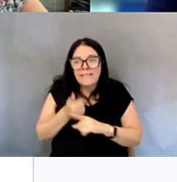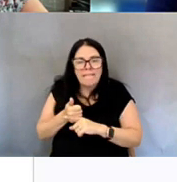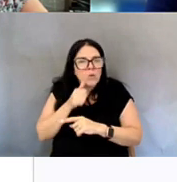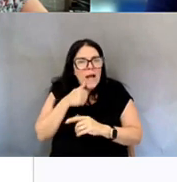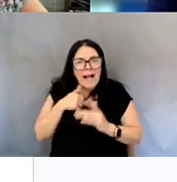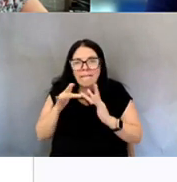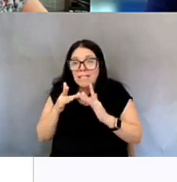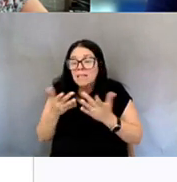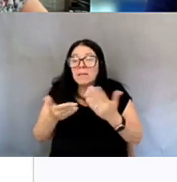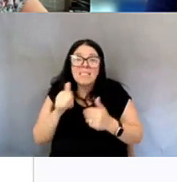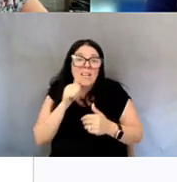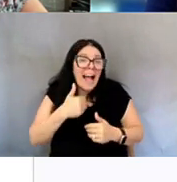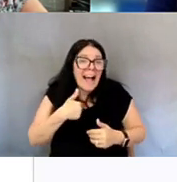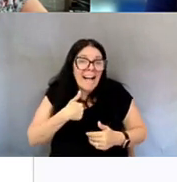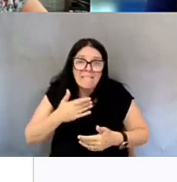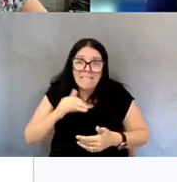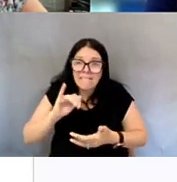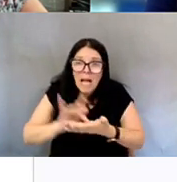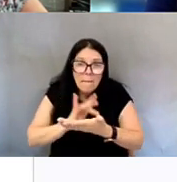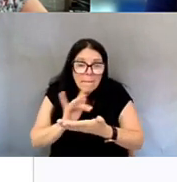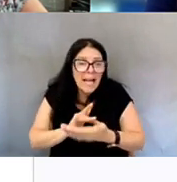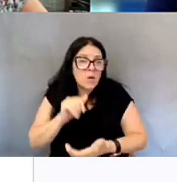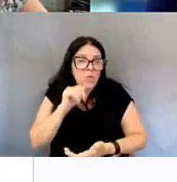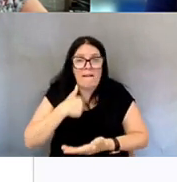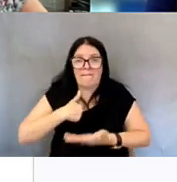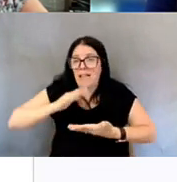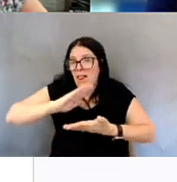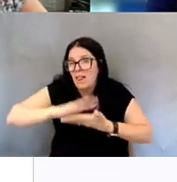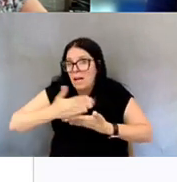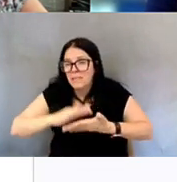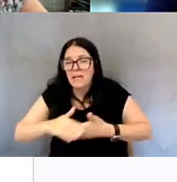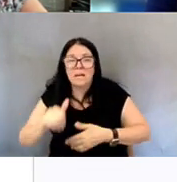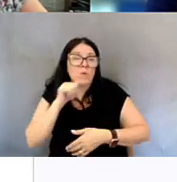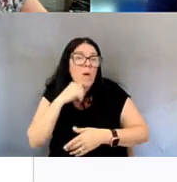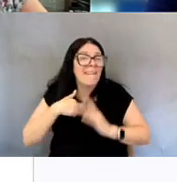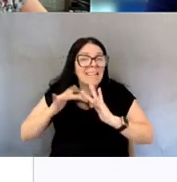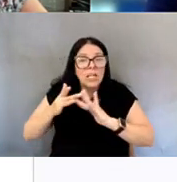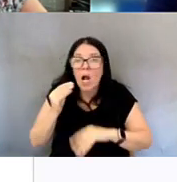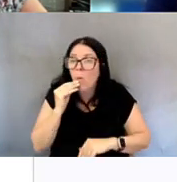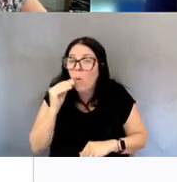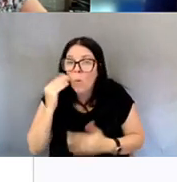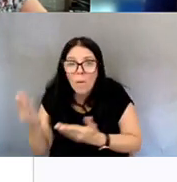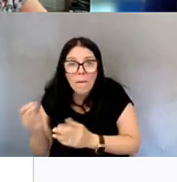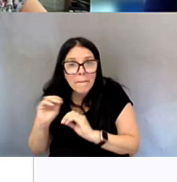reliable devices or internet. And question 3